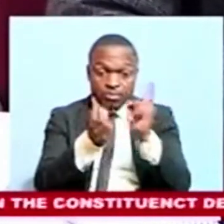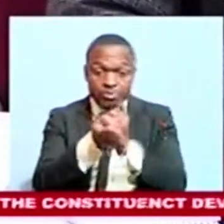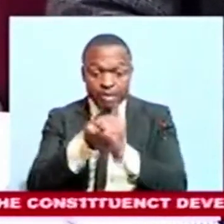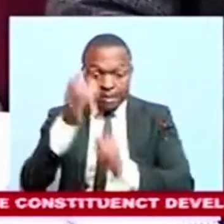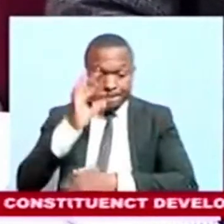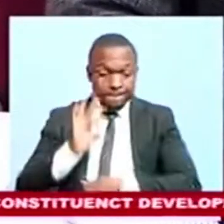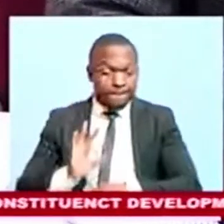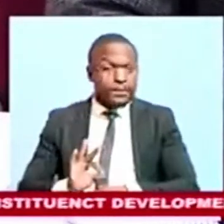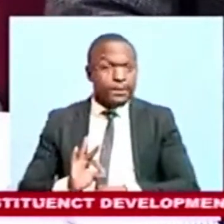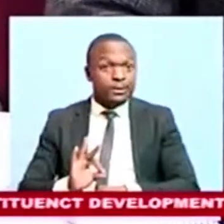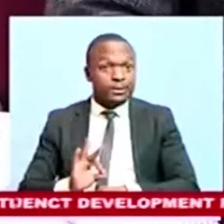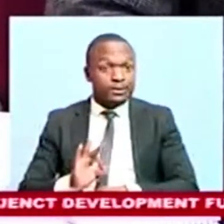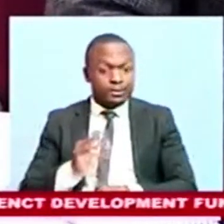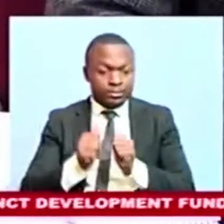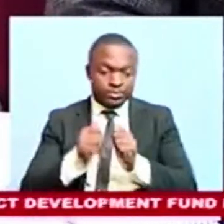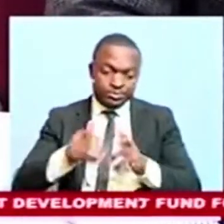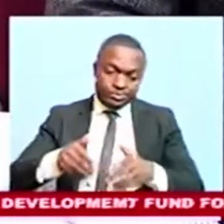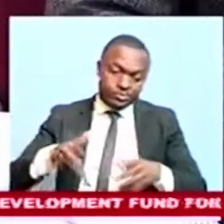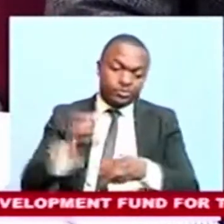are been granted grants.